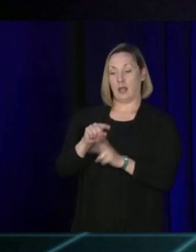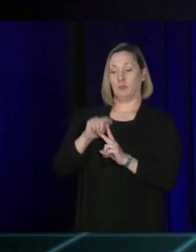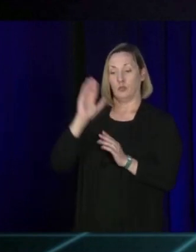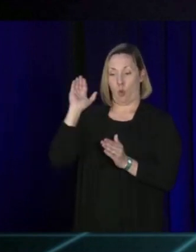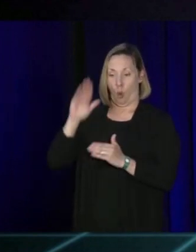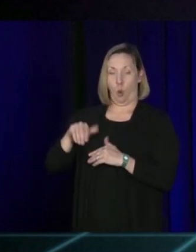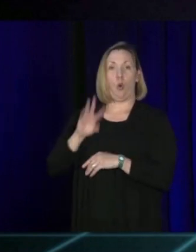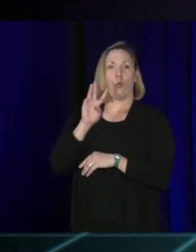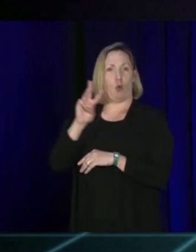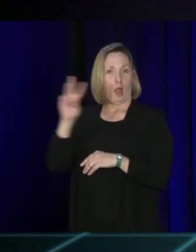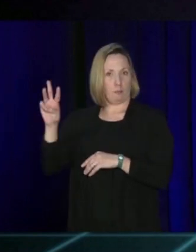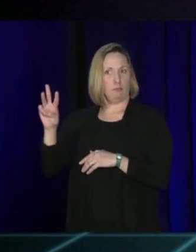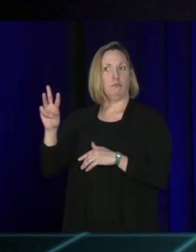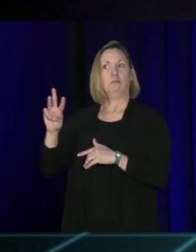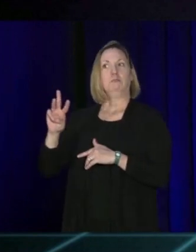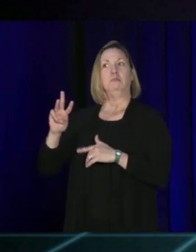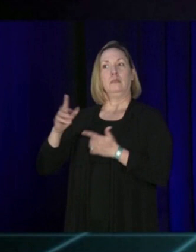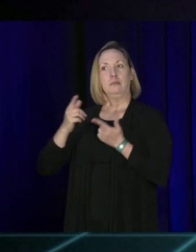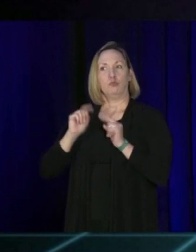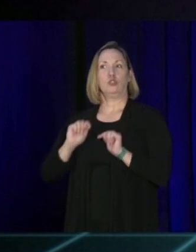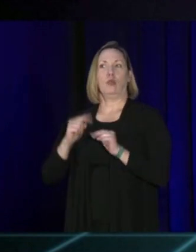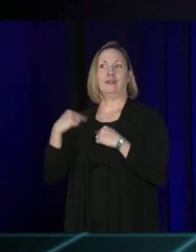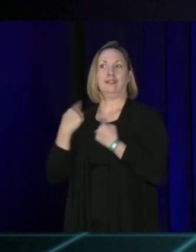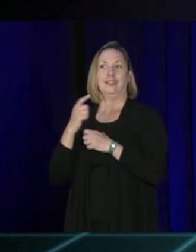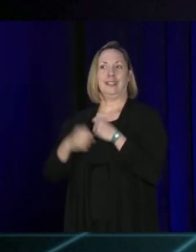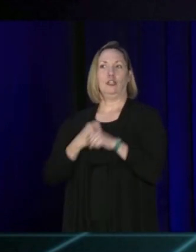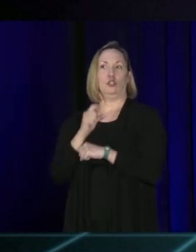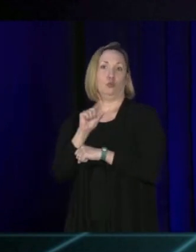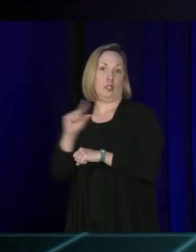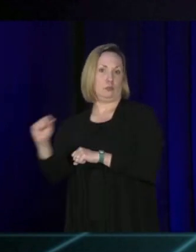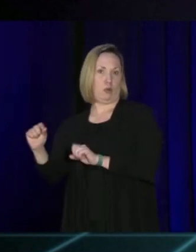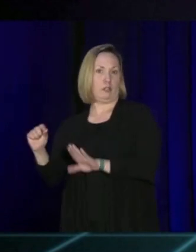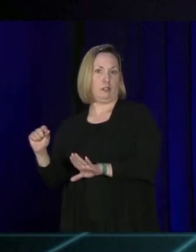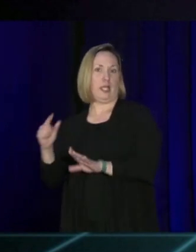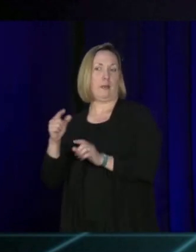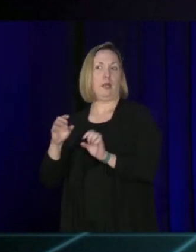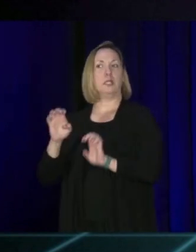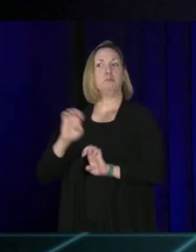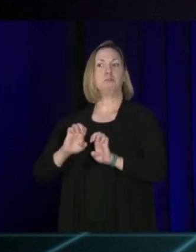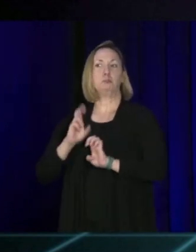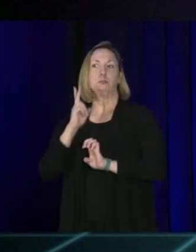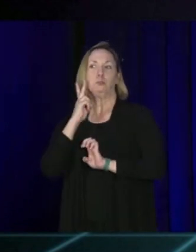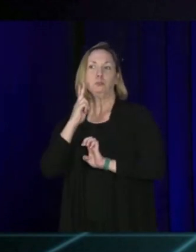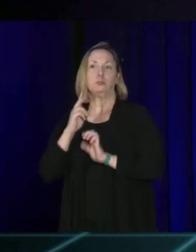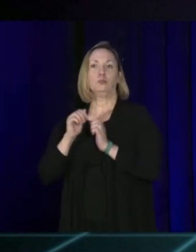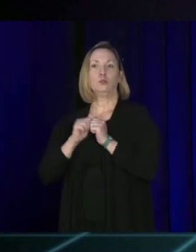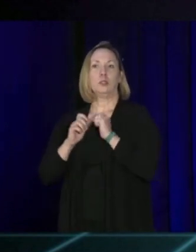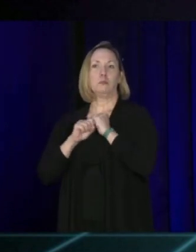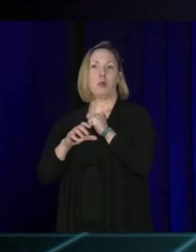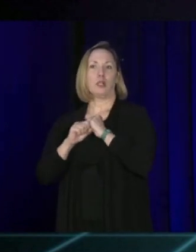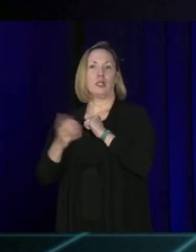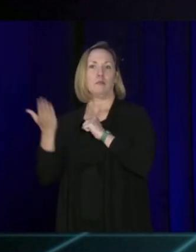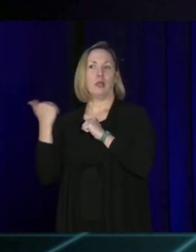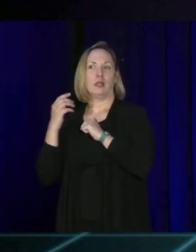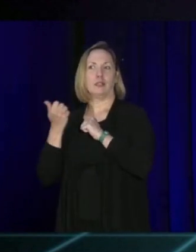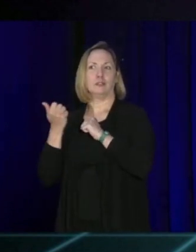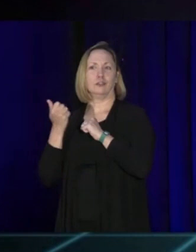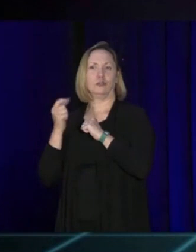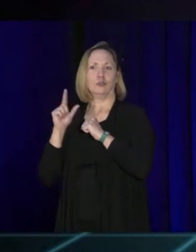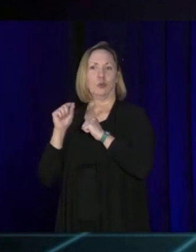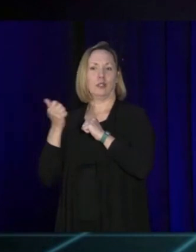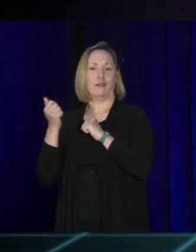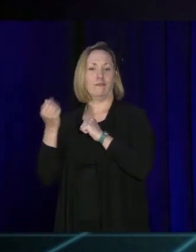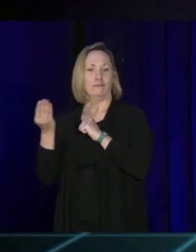experimenting with since 2020 have been experimented by the Marco team back in 2014.